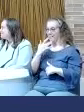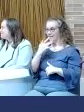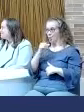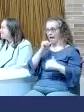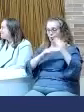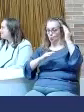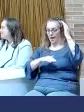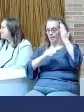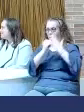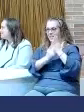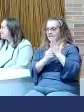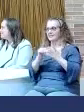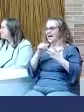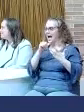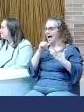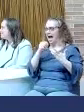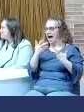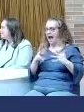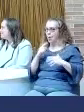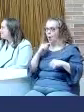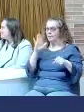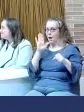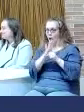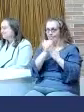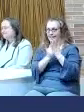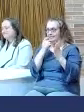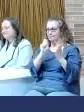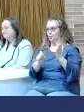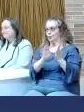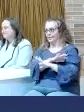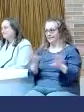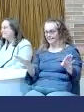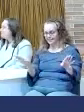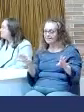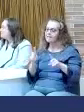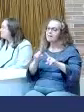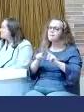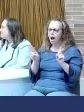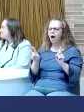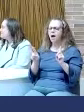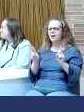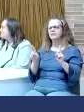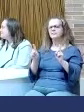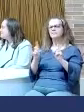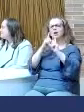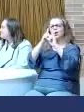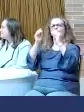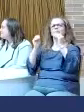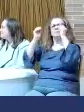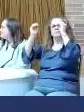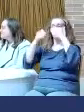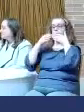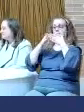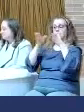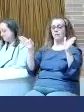list I don't want to be the third from the bottom of the list either but but let's raise the bar the public has